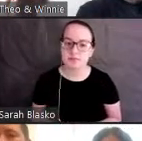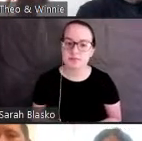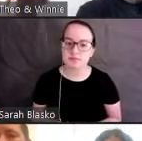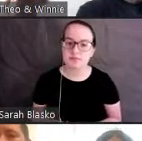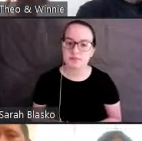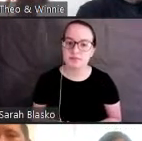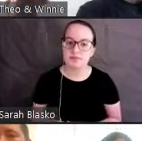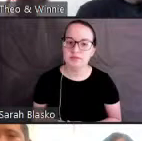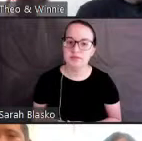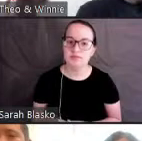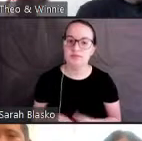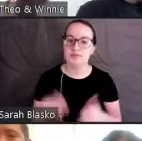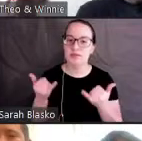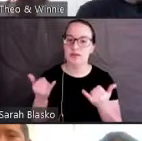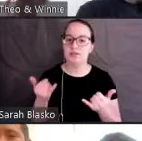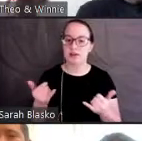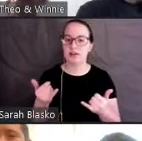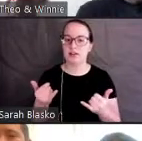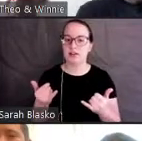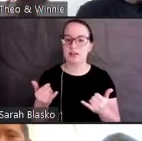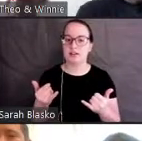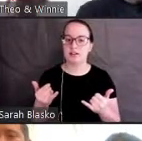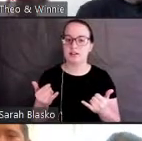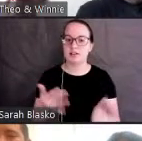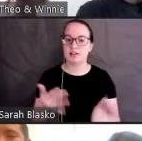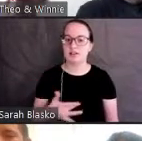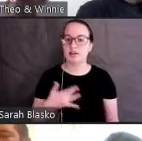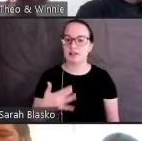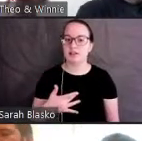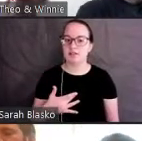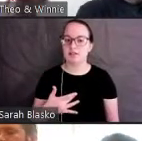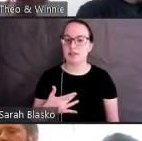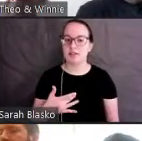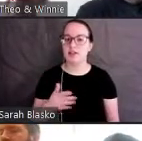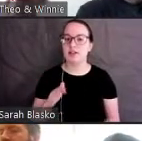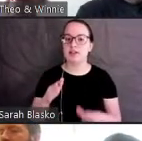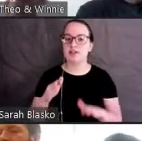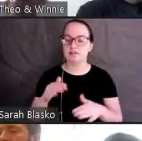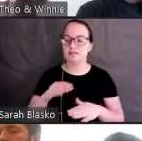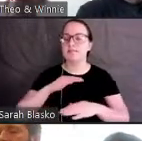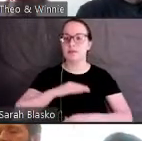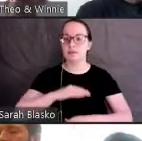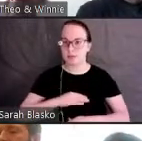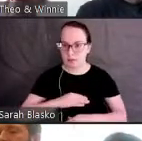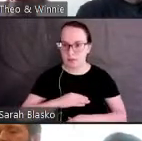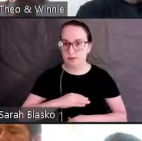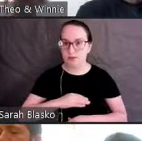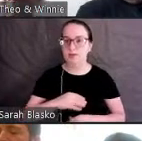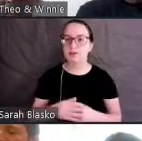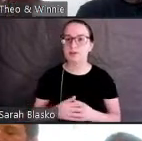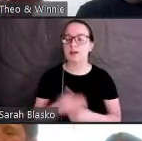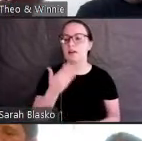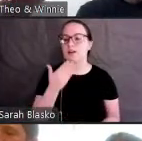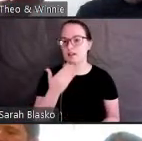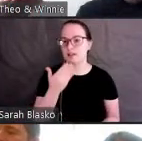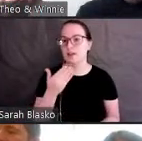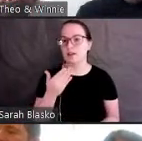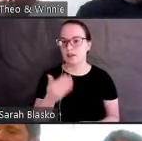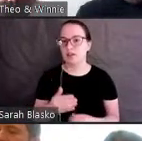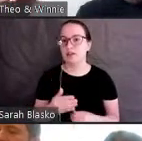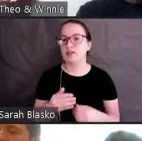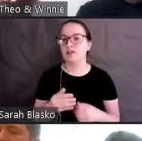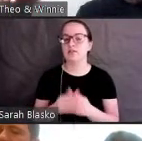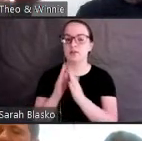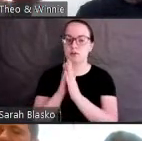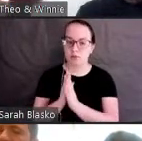now of comfort, support for my mother-in-law. And so, but thank you for your prayers. Thank you for your gifts